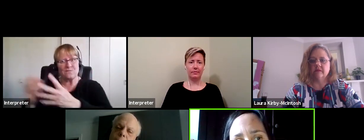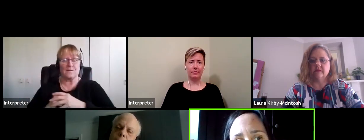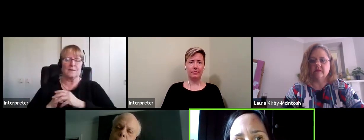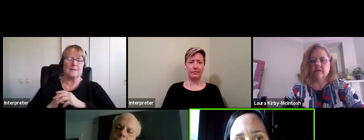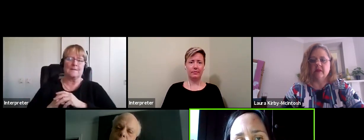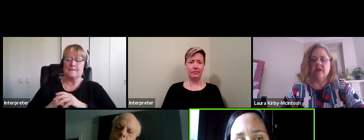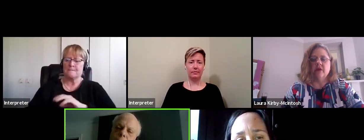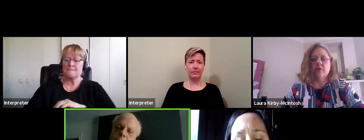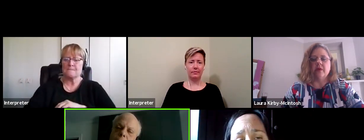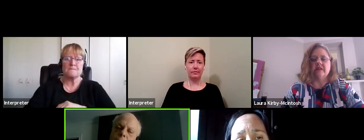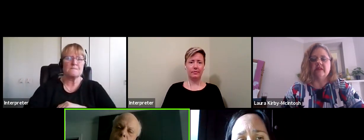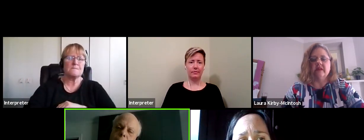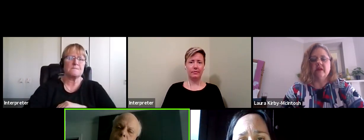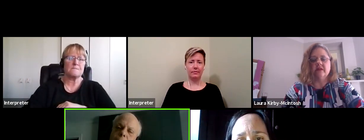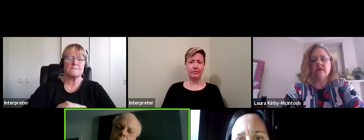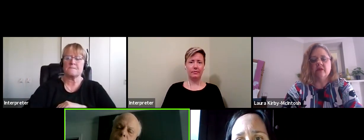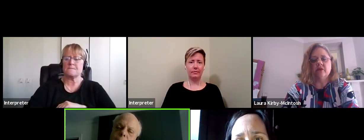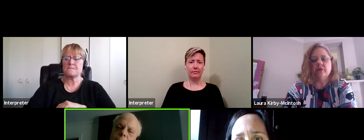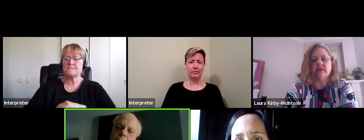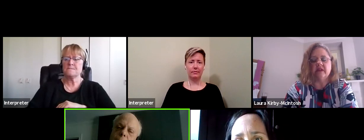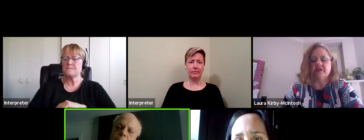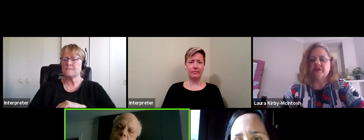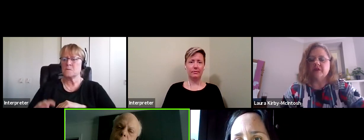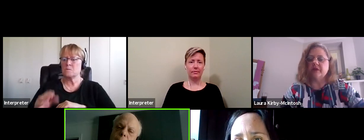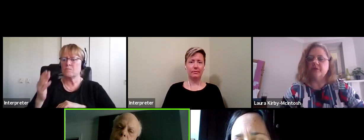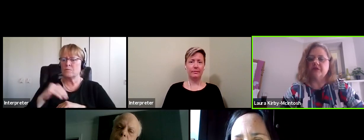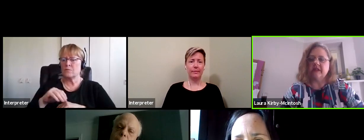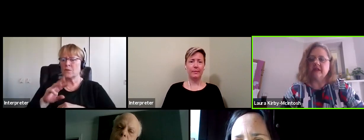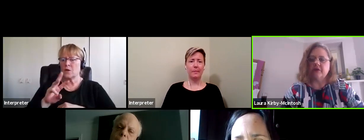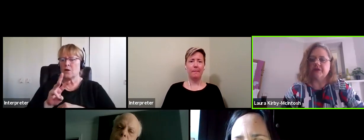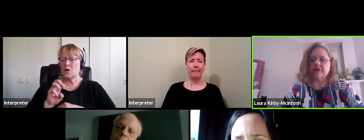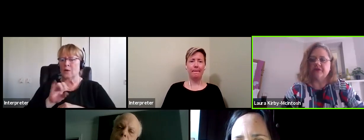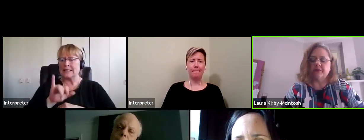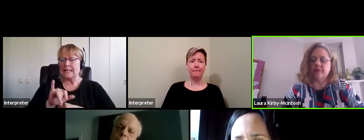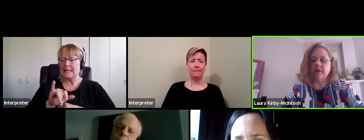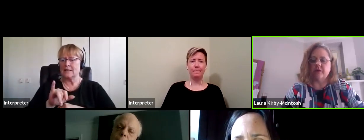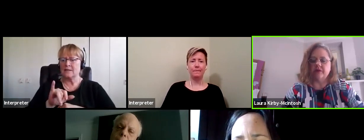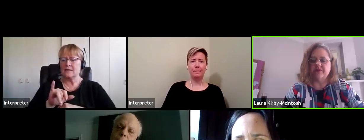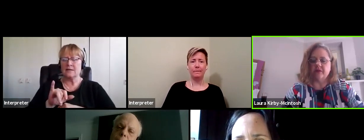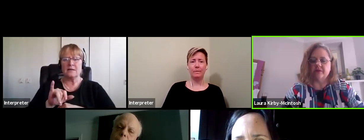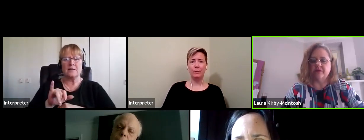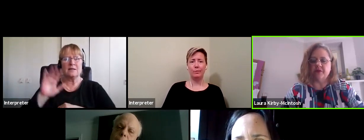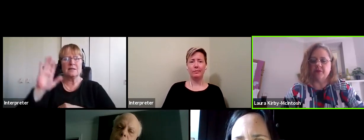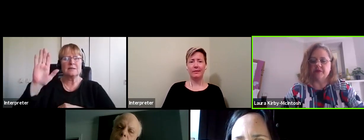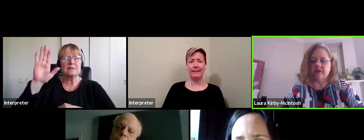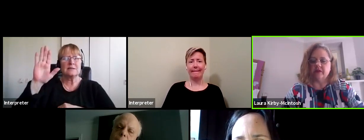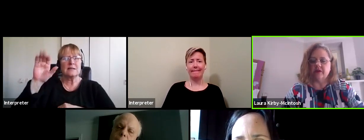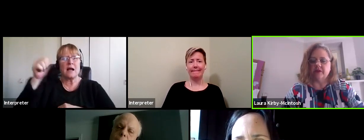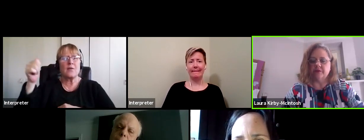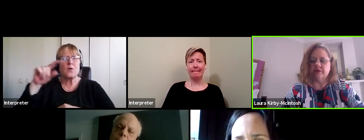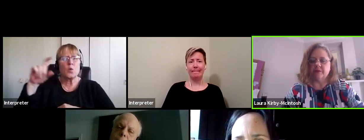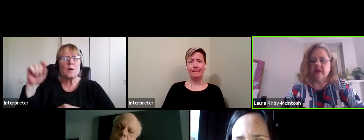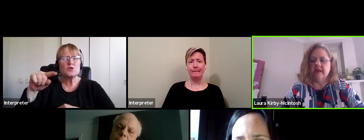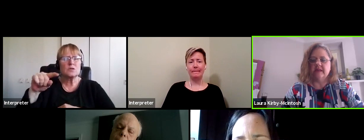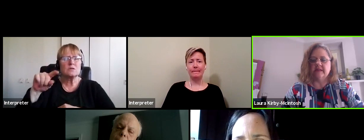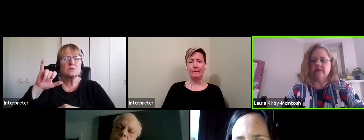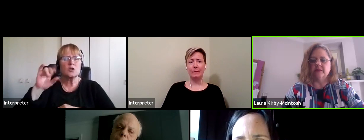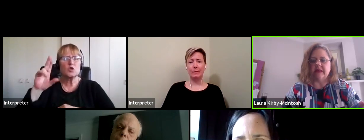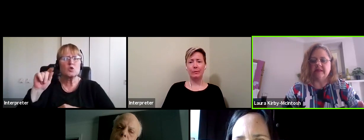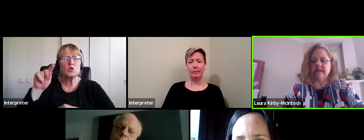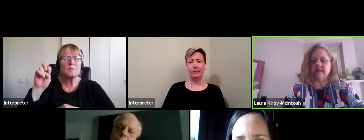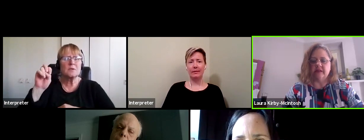Ontario. Now, the Wendy, second, yes, Wendy, can I Laura. just jump in? We're just getting a question from one of our viewers on YouTube.